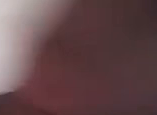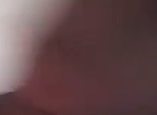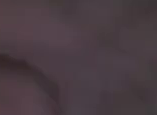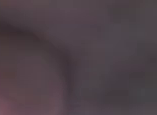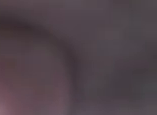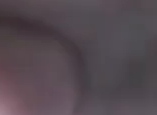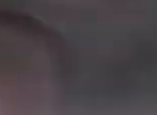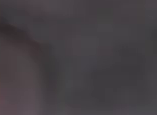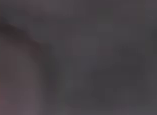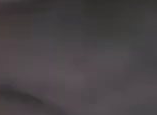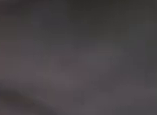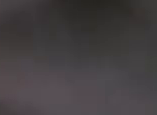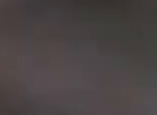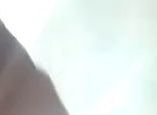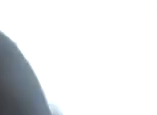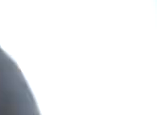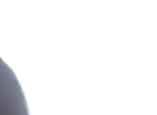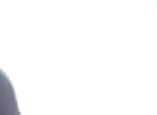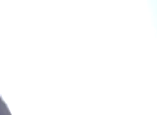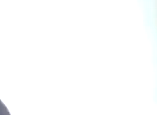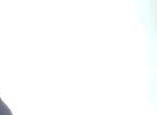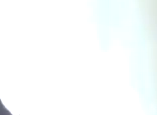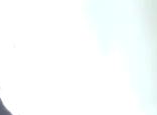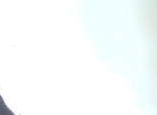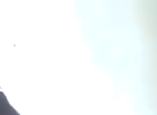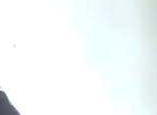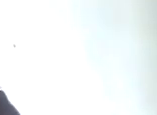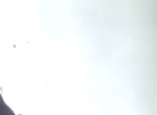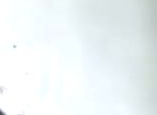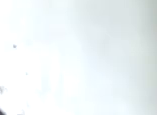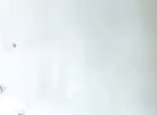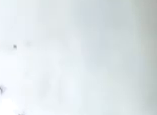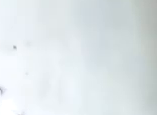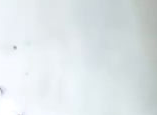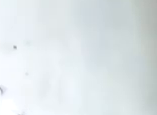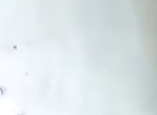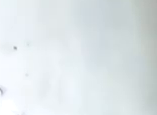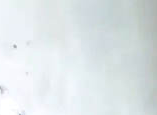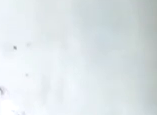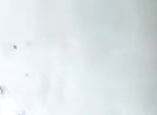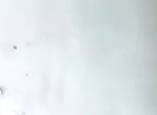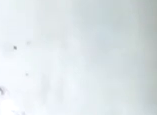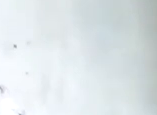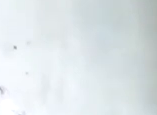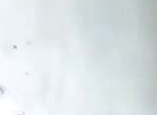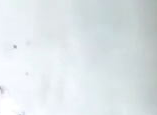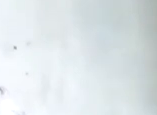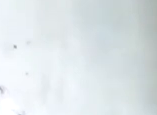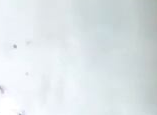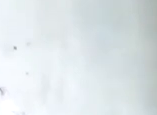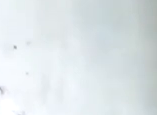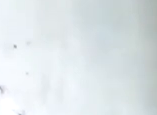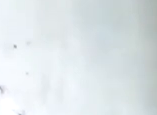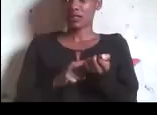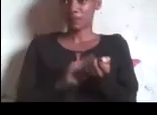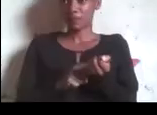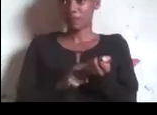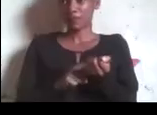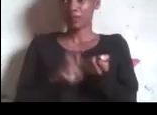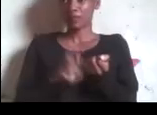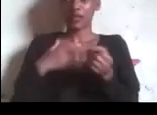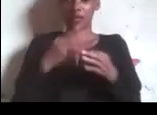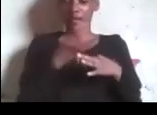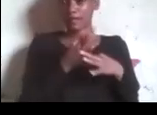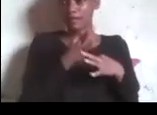the court orders otherwise. But we have seen that in a lot of times, the biological